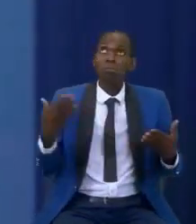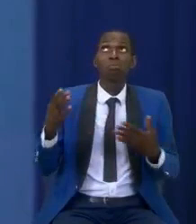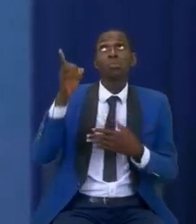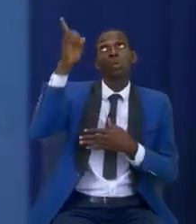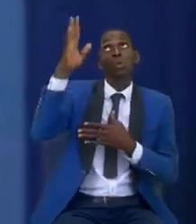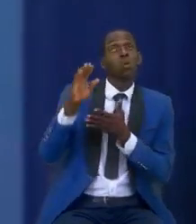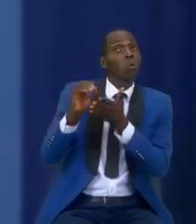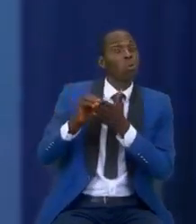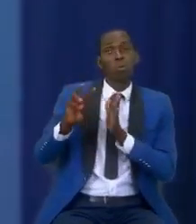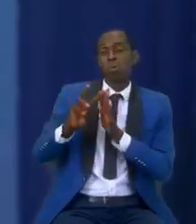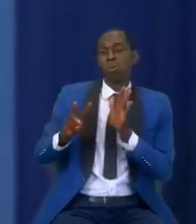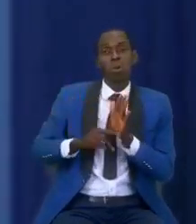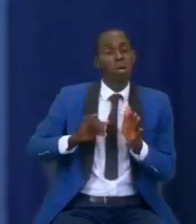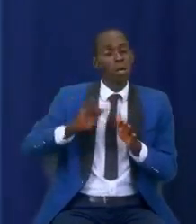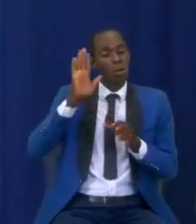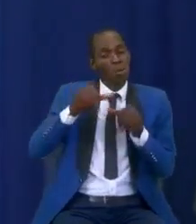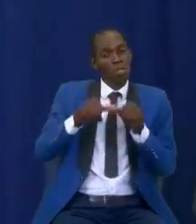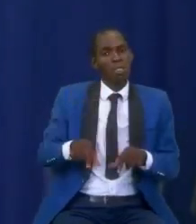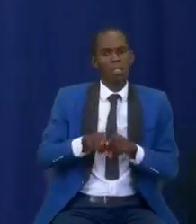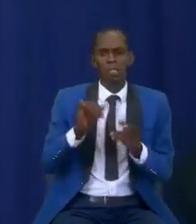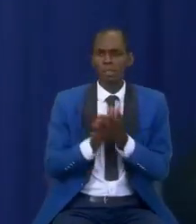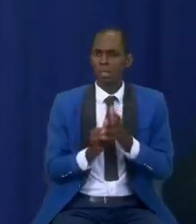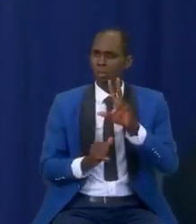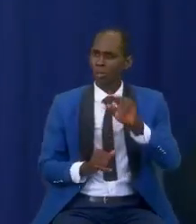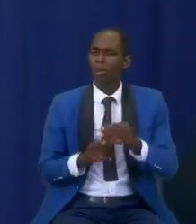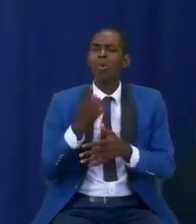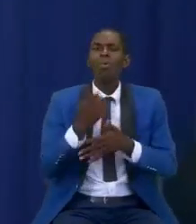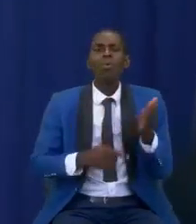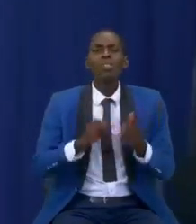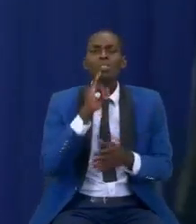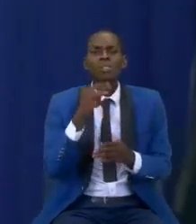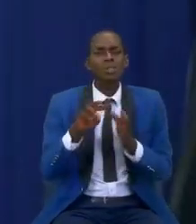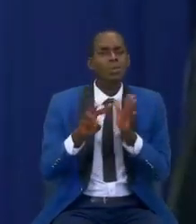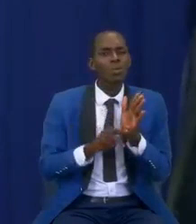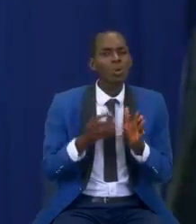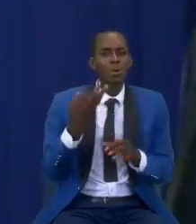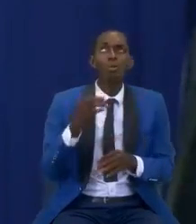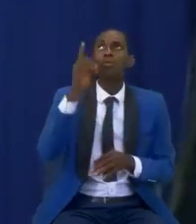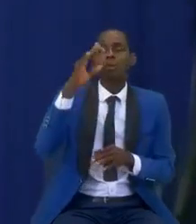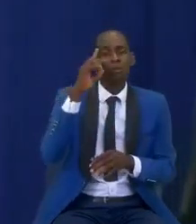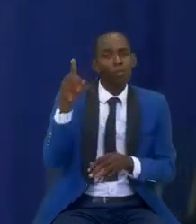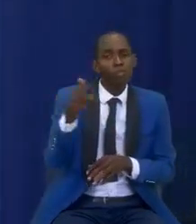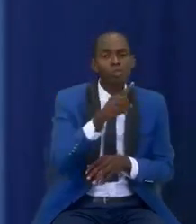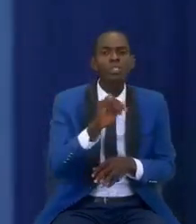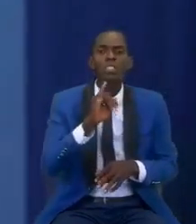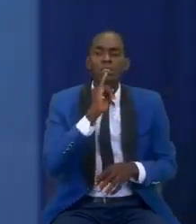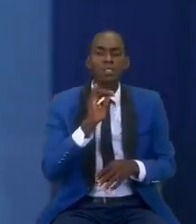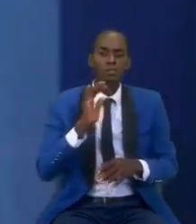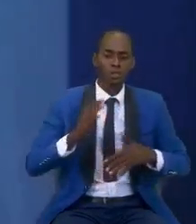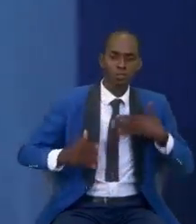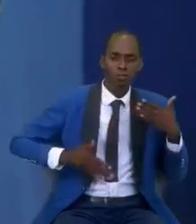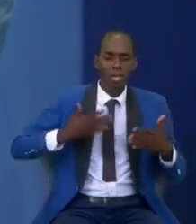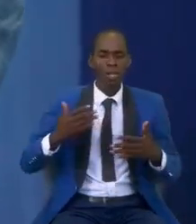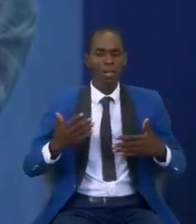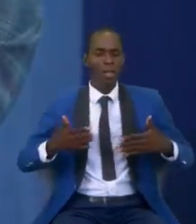is our joy. The will of God is our happiness. The will of God is our deliverance. The promise of wonders in